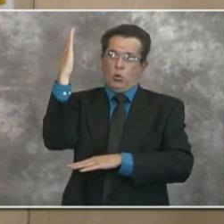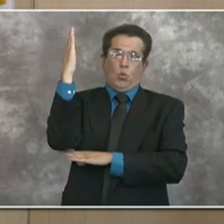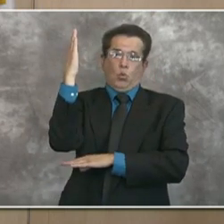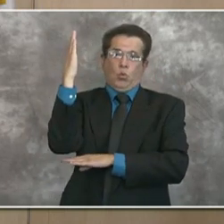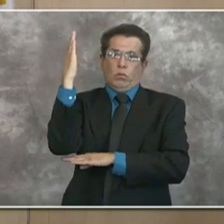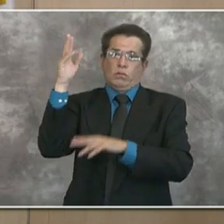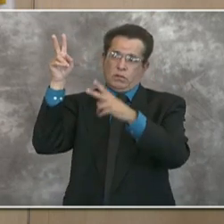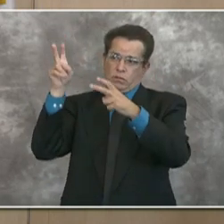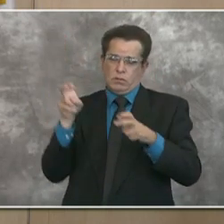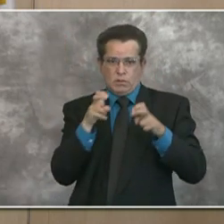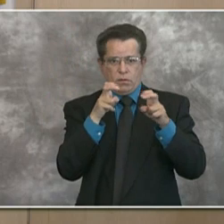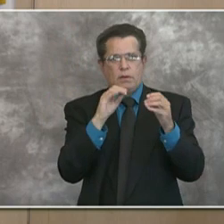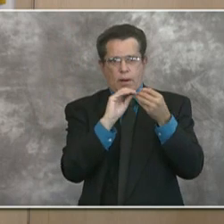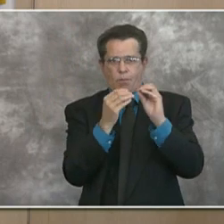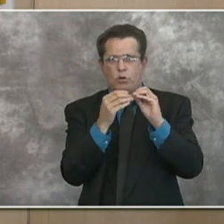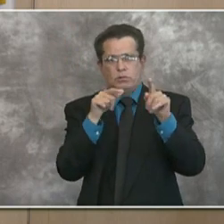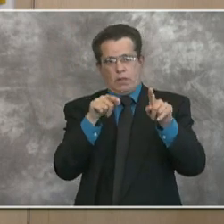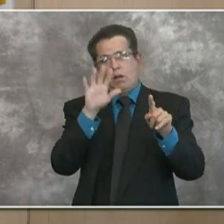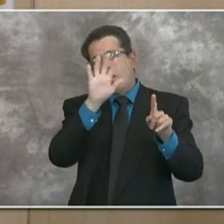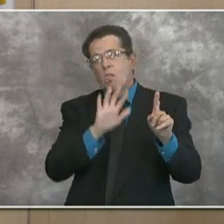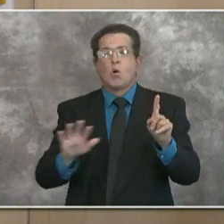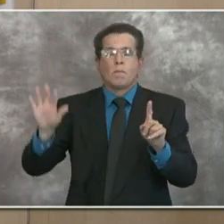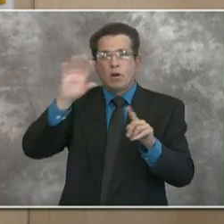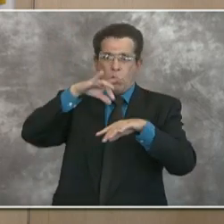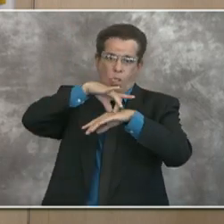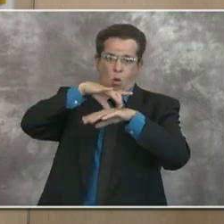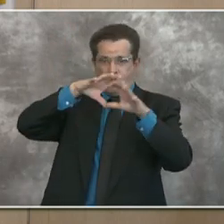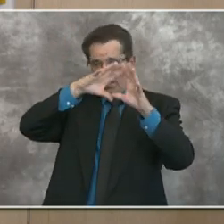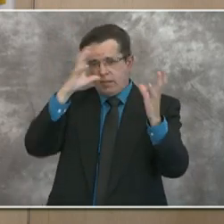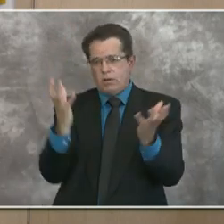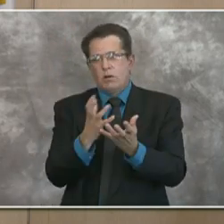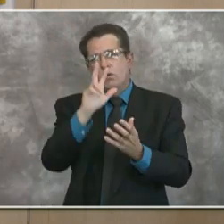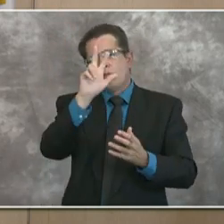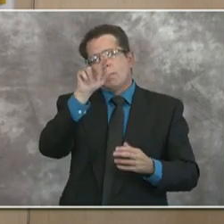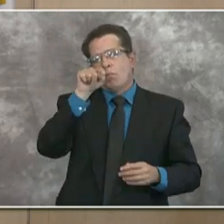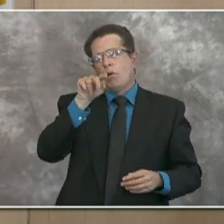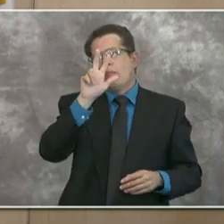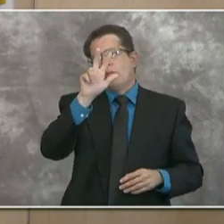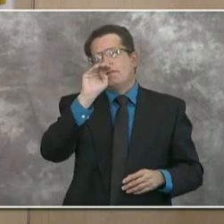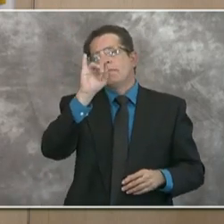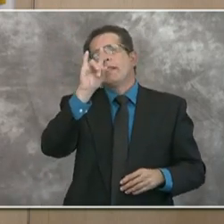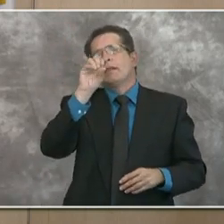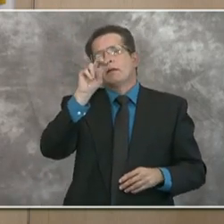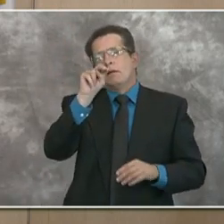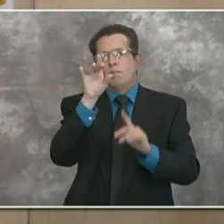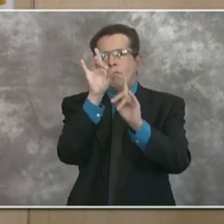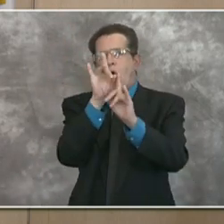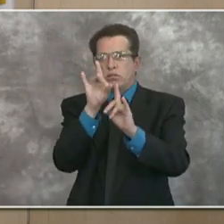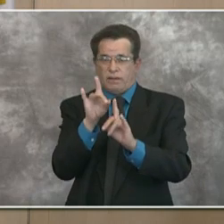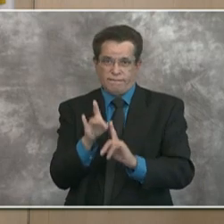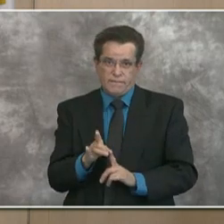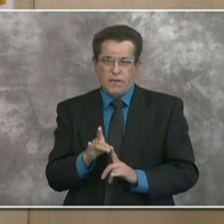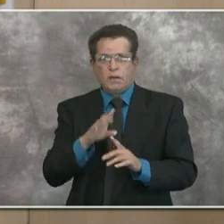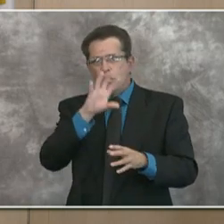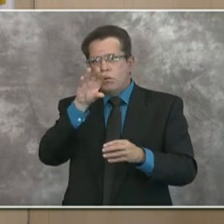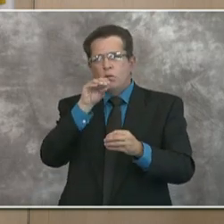today, globally, we have had almost 3.3 million positive cases,